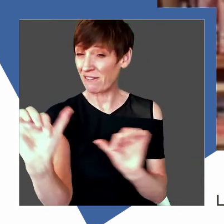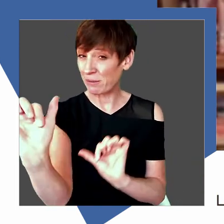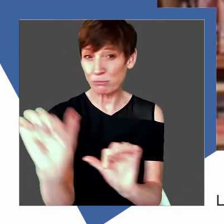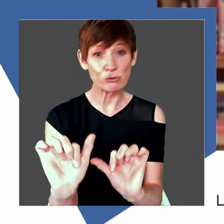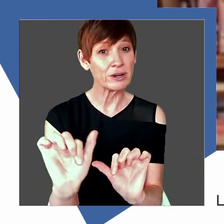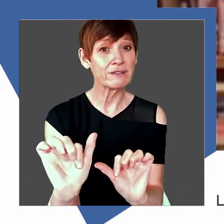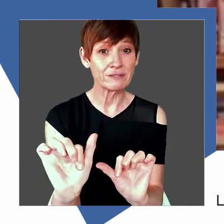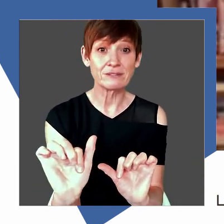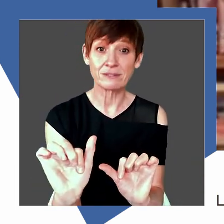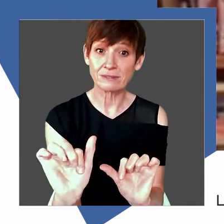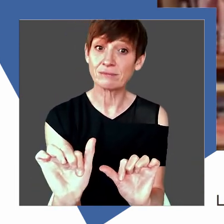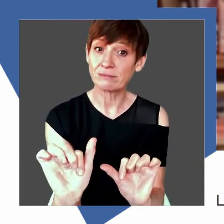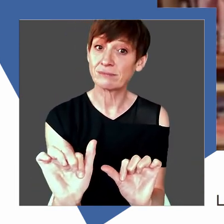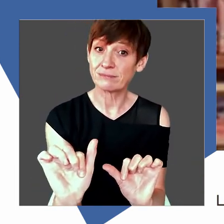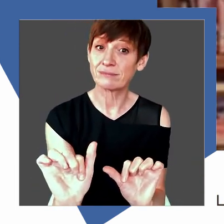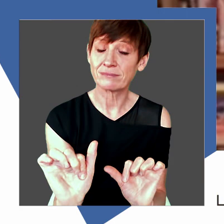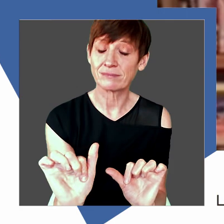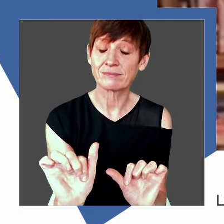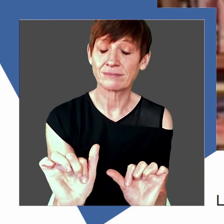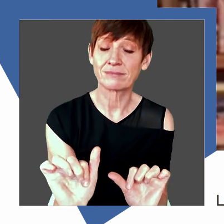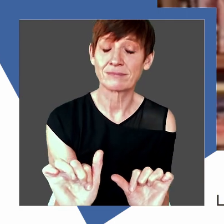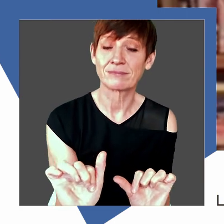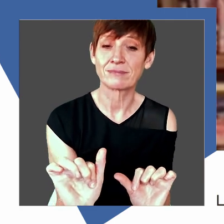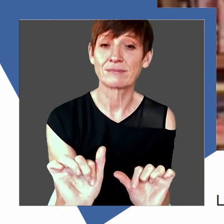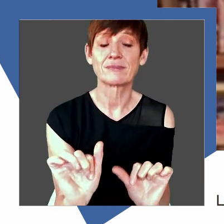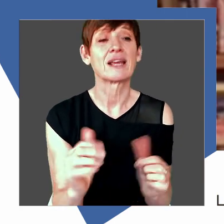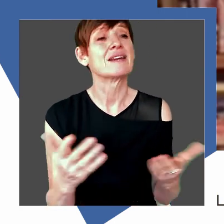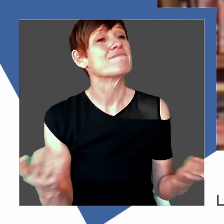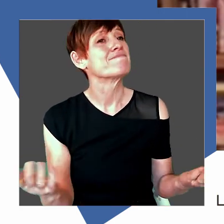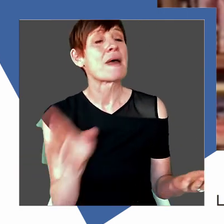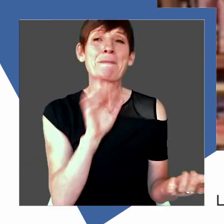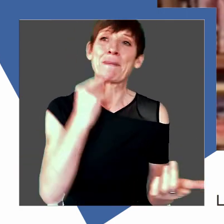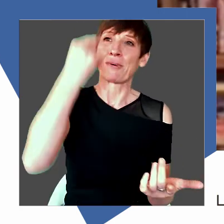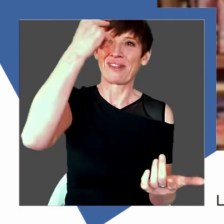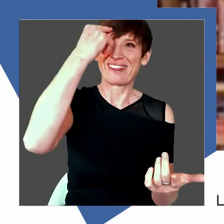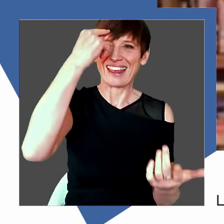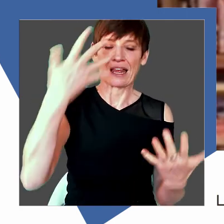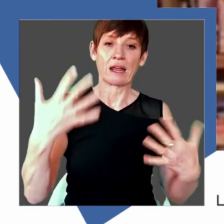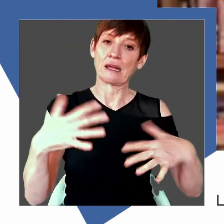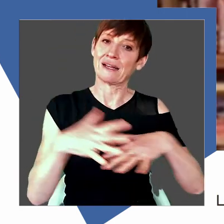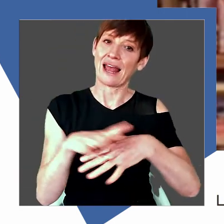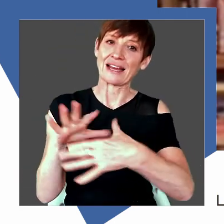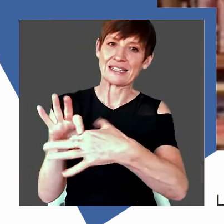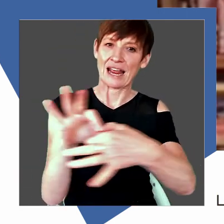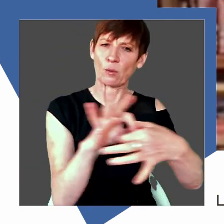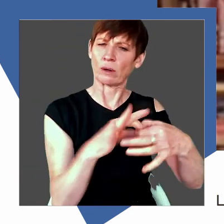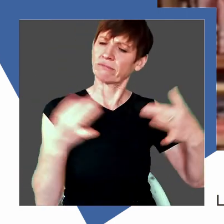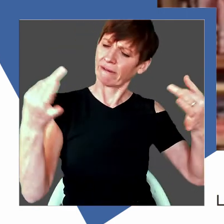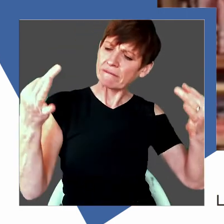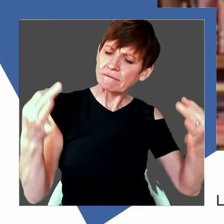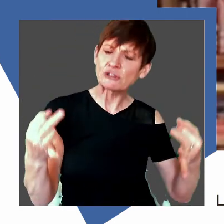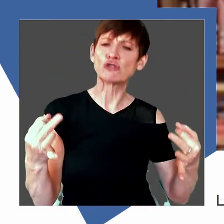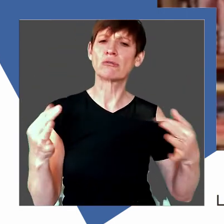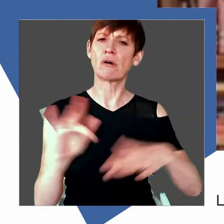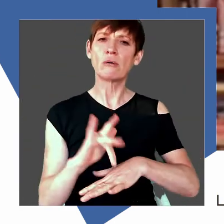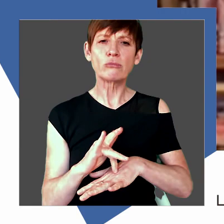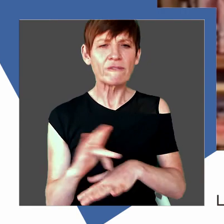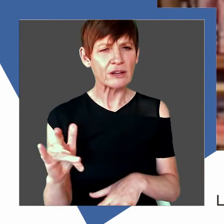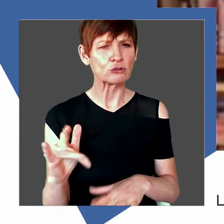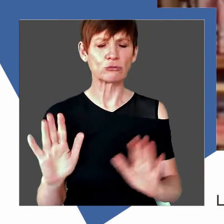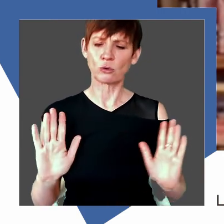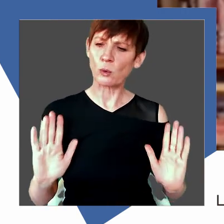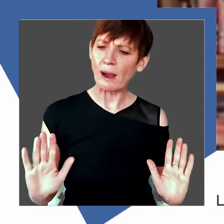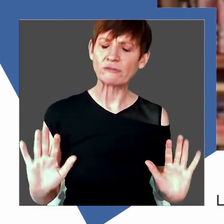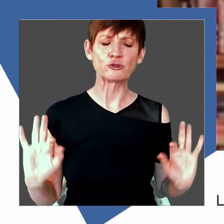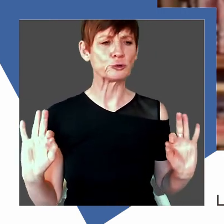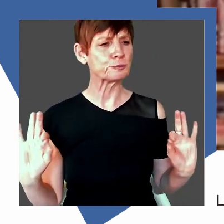to you. Again, people think this thing about networking is really like officious and kind of professional, and you've got to be